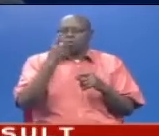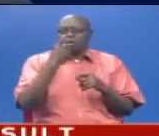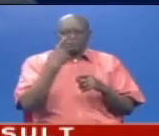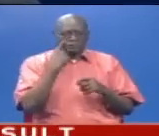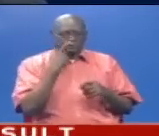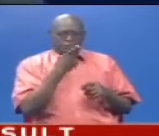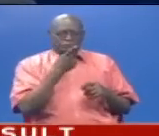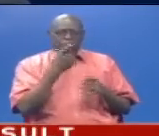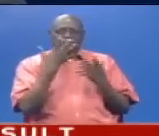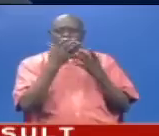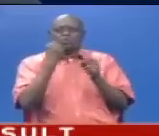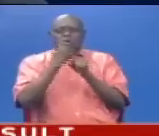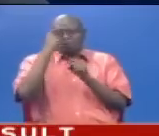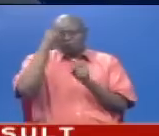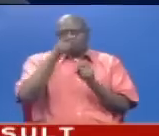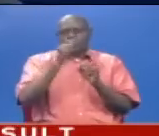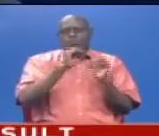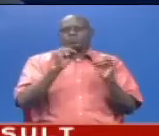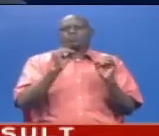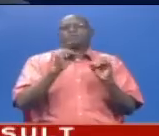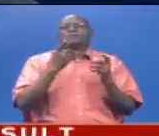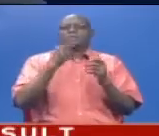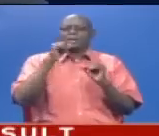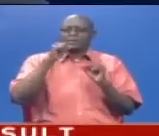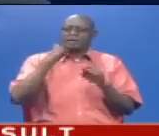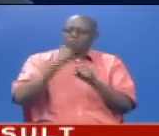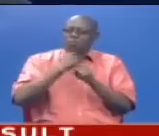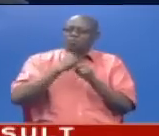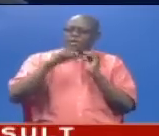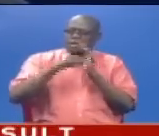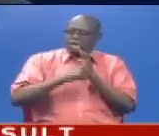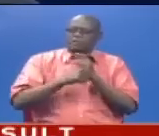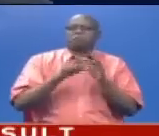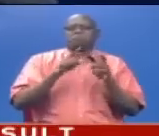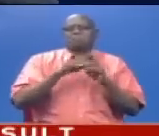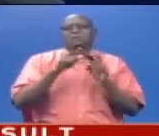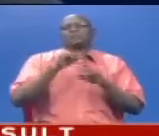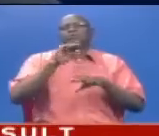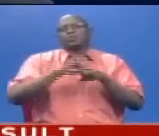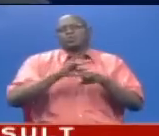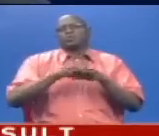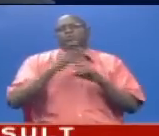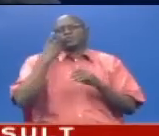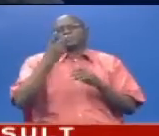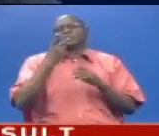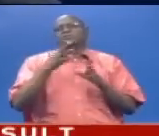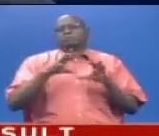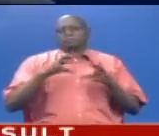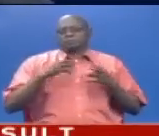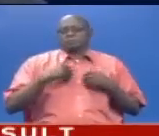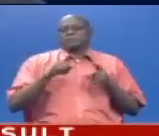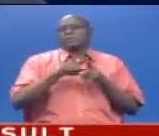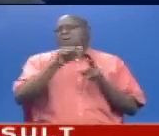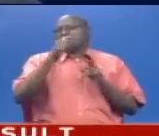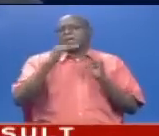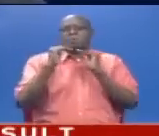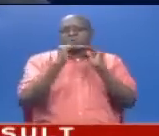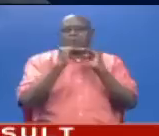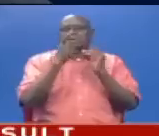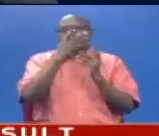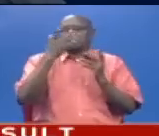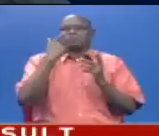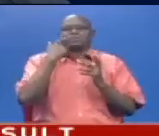not worked, mm-hmm. yes, you fought a good fight. It is always good to concede. We've seen it in so many other democracies and within other jurisdictions mm-hmm. where people just come and concede. Secondly,